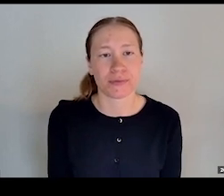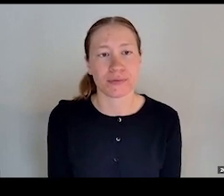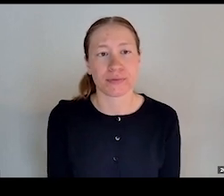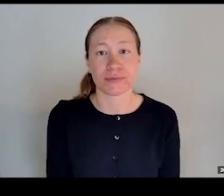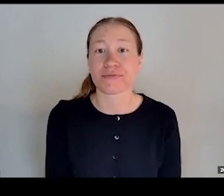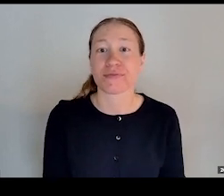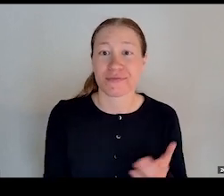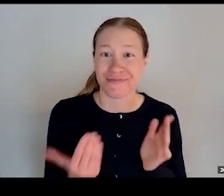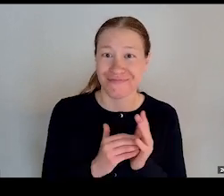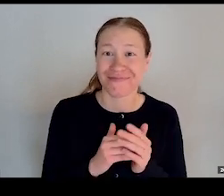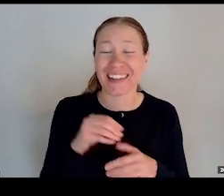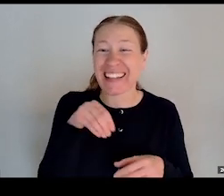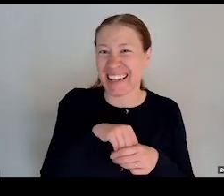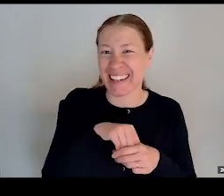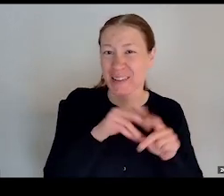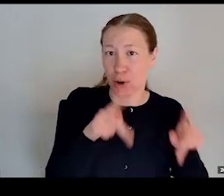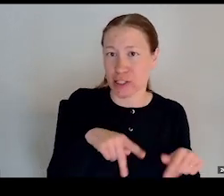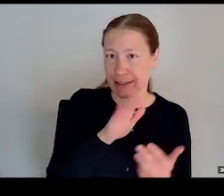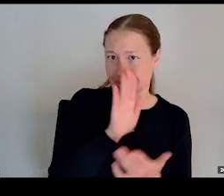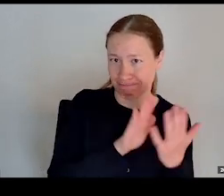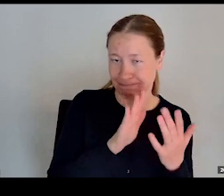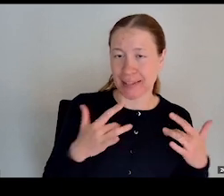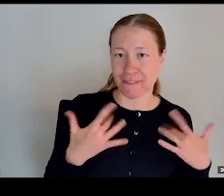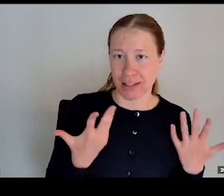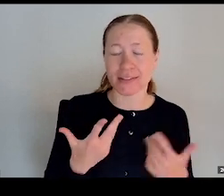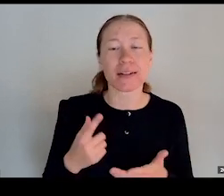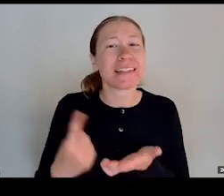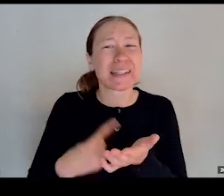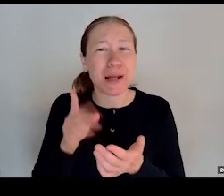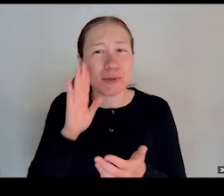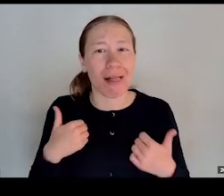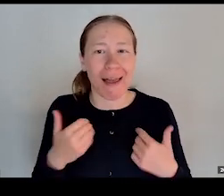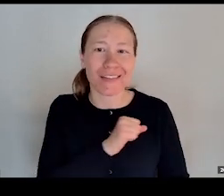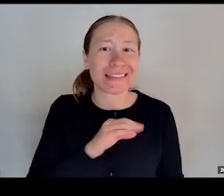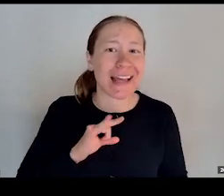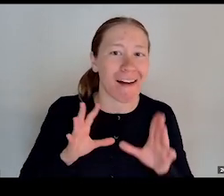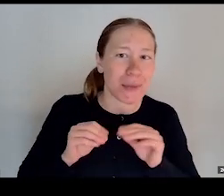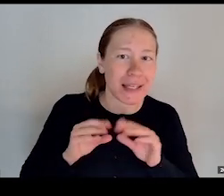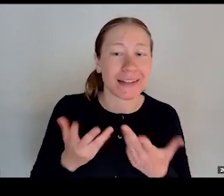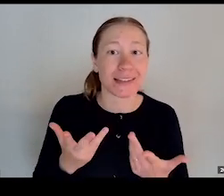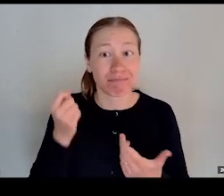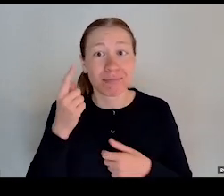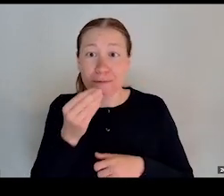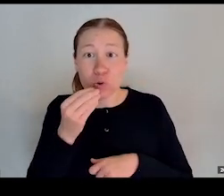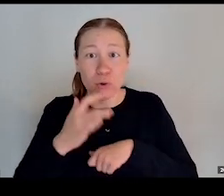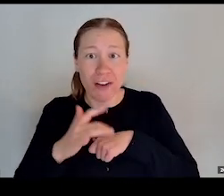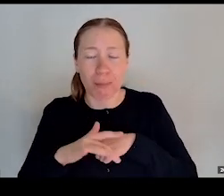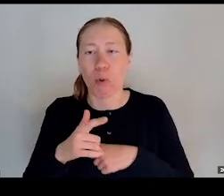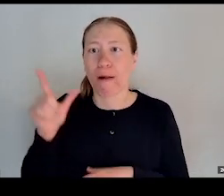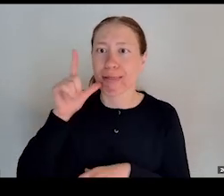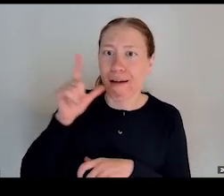Further on those in-person events. So there are some times we have staff meetings that have food, or we attend conferences that include a luncheon.